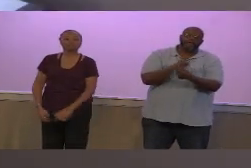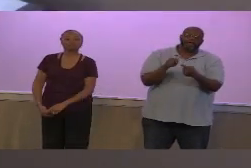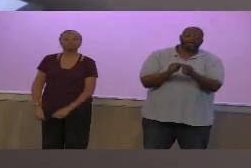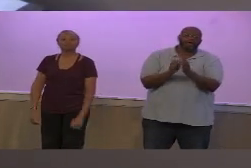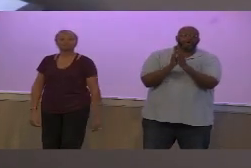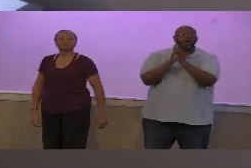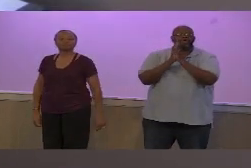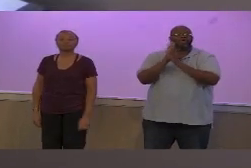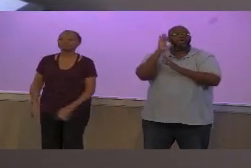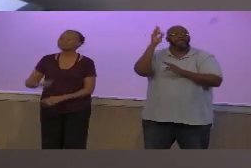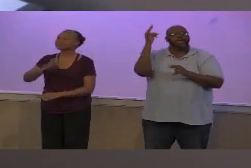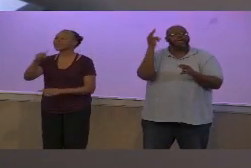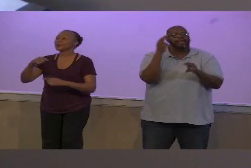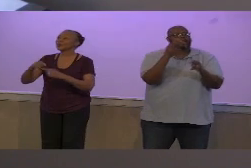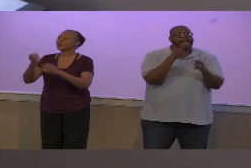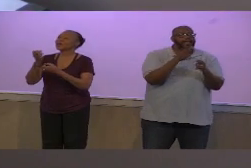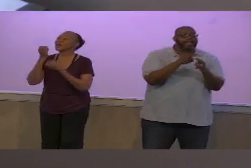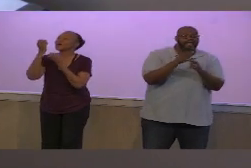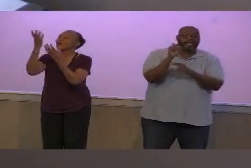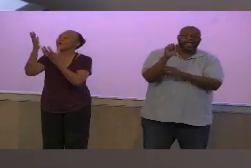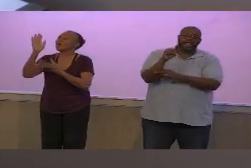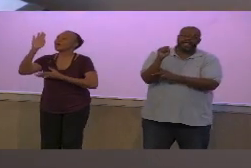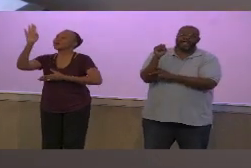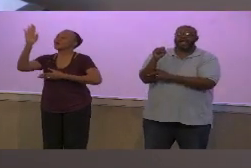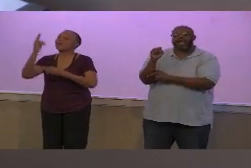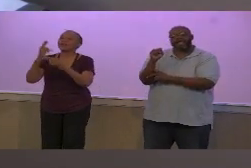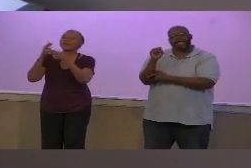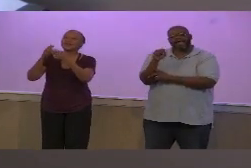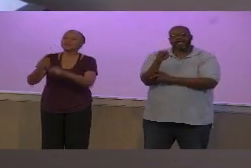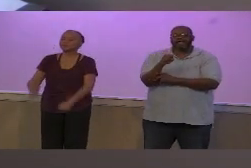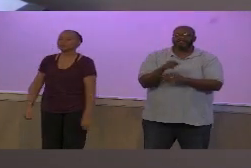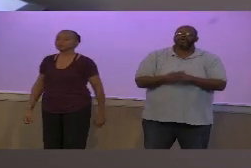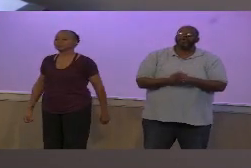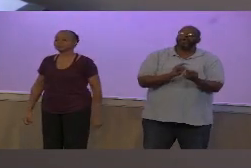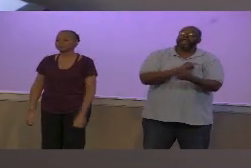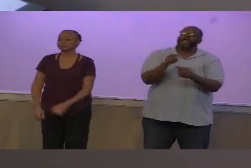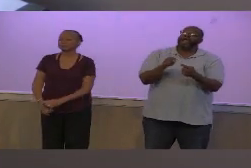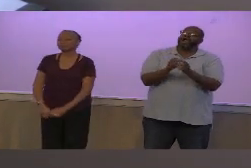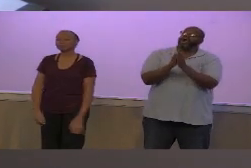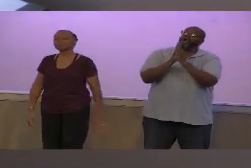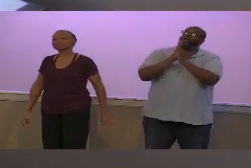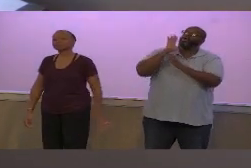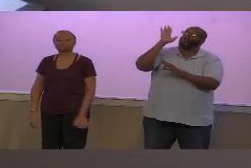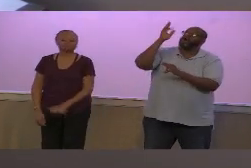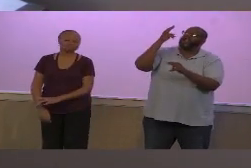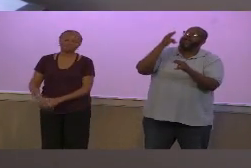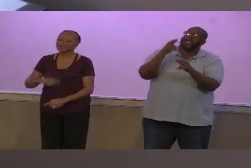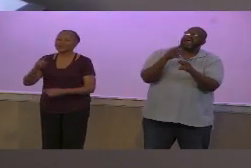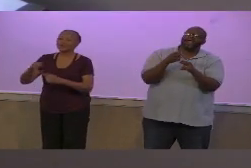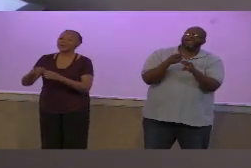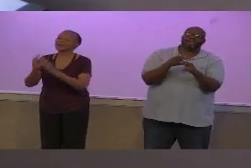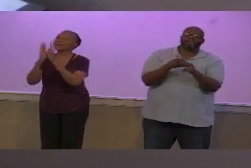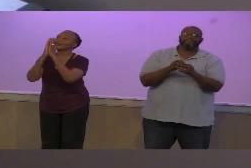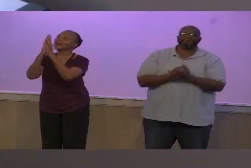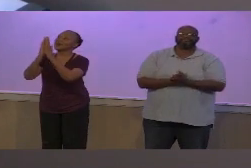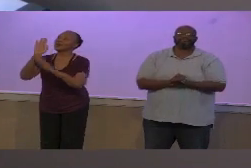when I call your name, yeah, yeah, yeah. Say when I call your